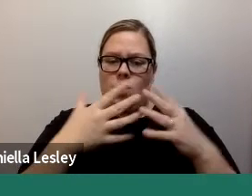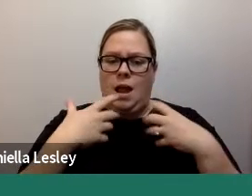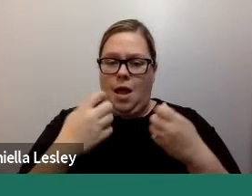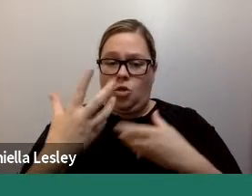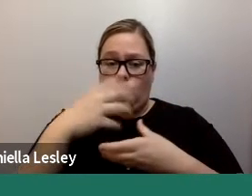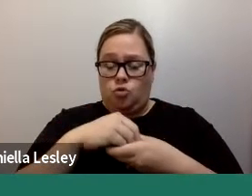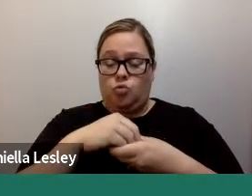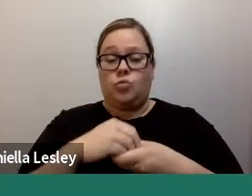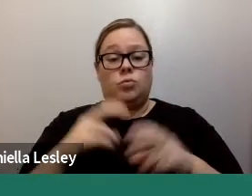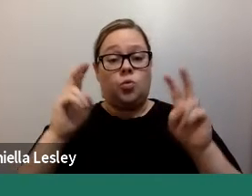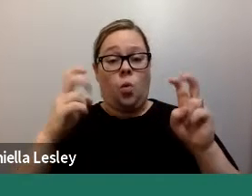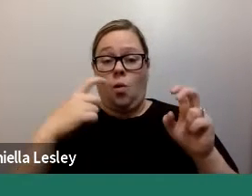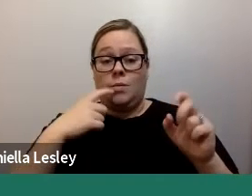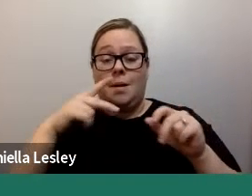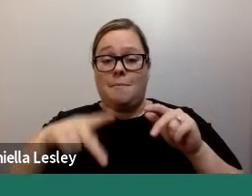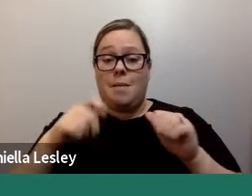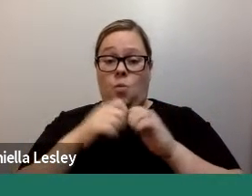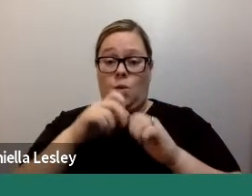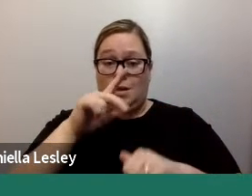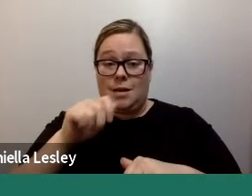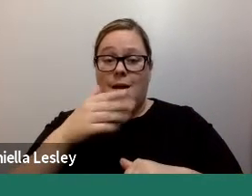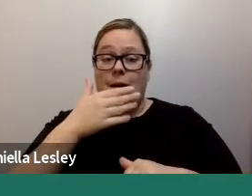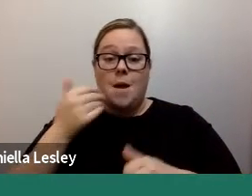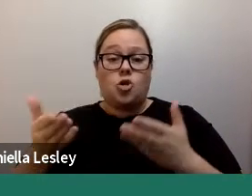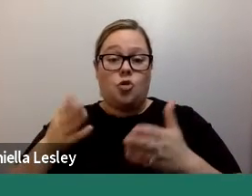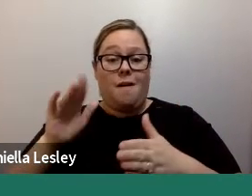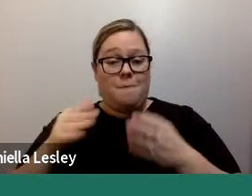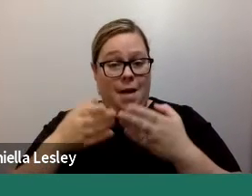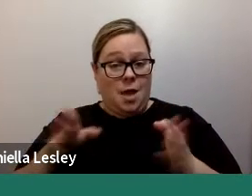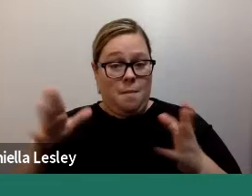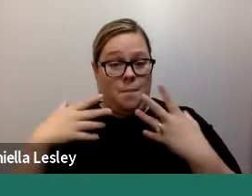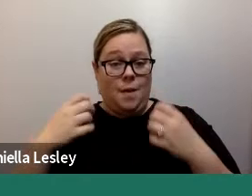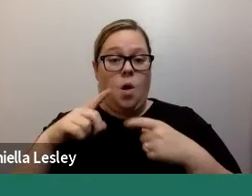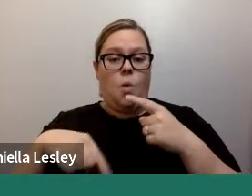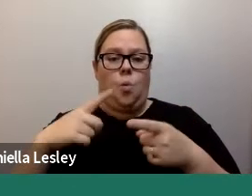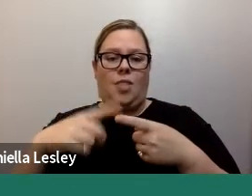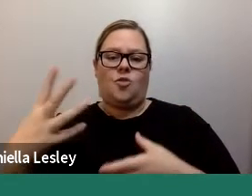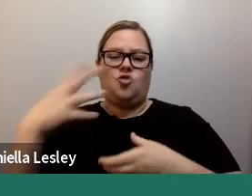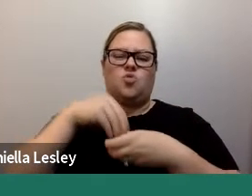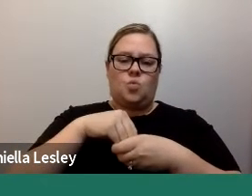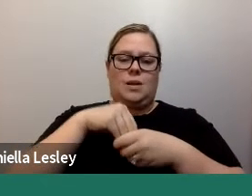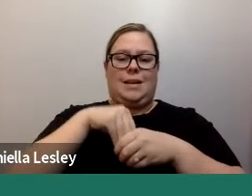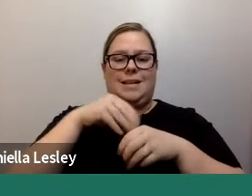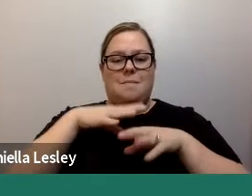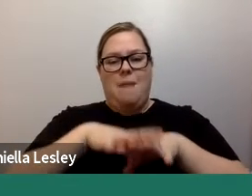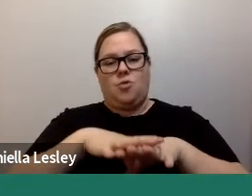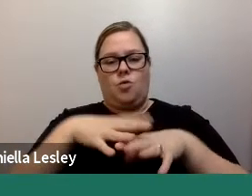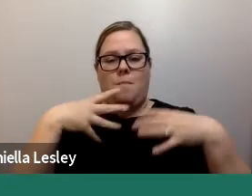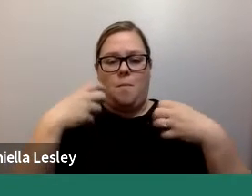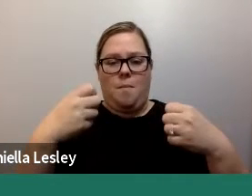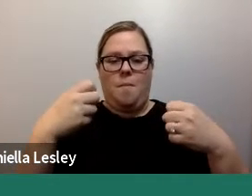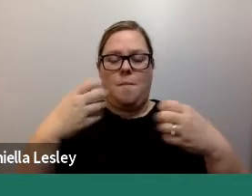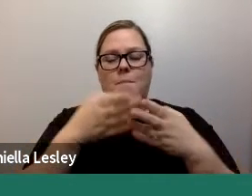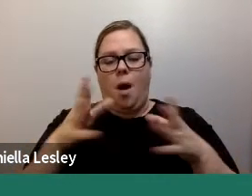that people with disabilities are best served by public health when they're included in mainstream public health activities. So we know that there's a lack